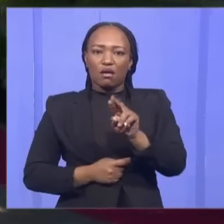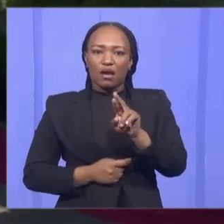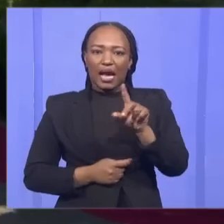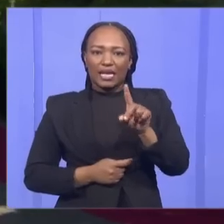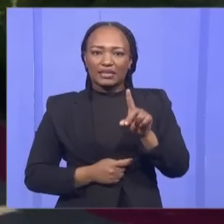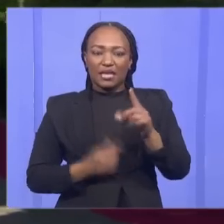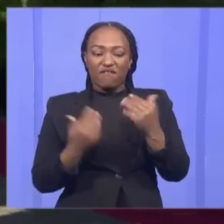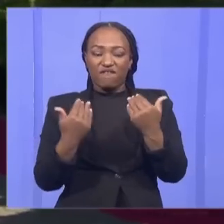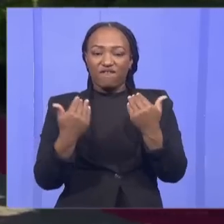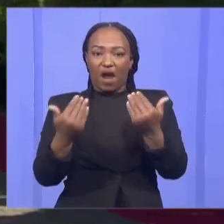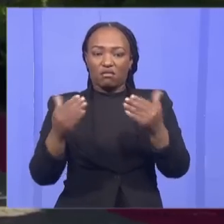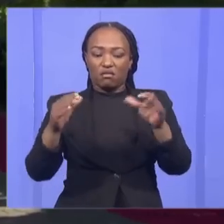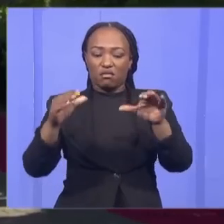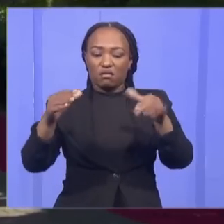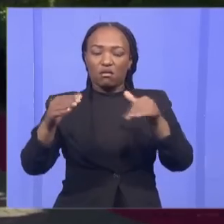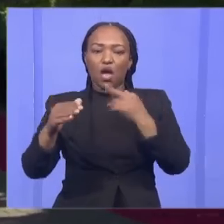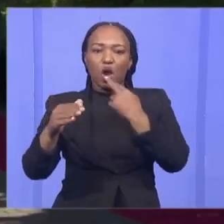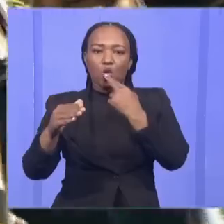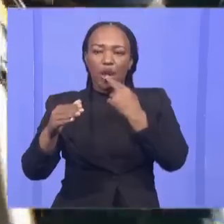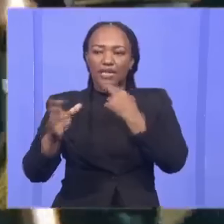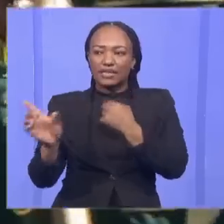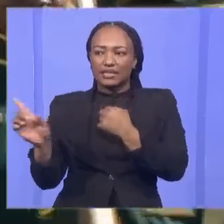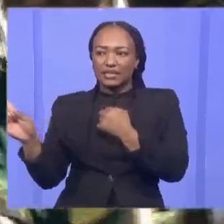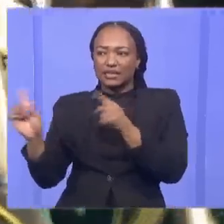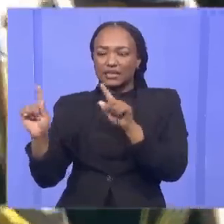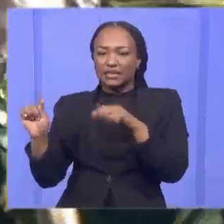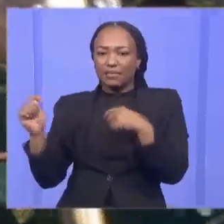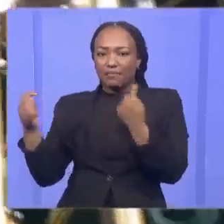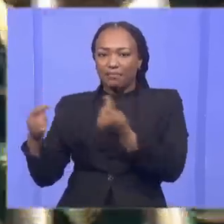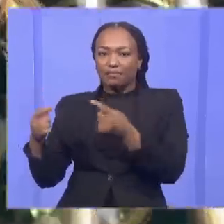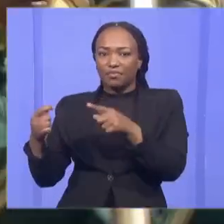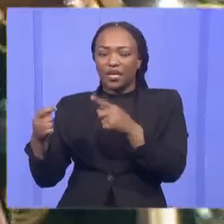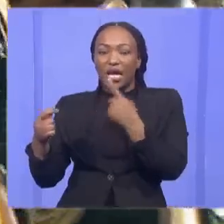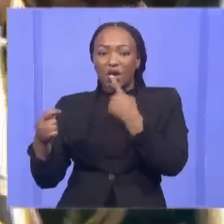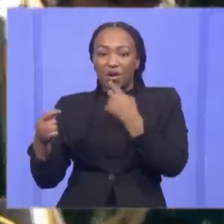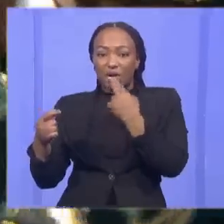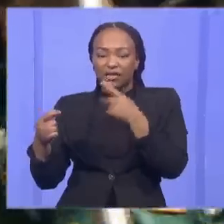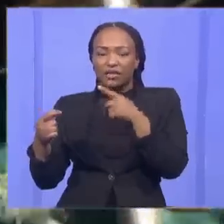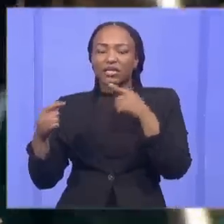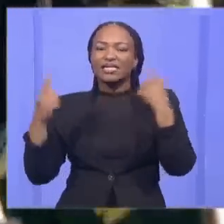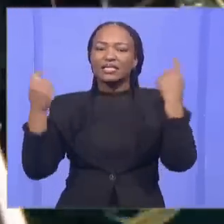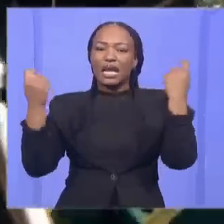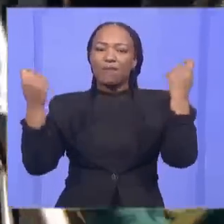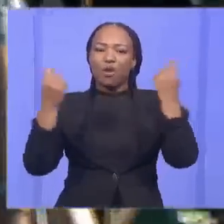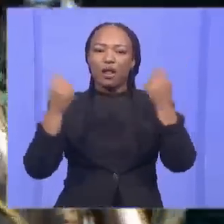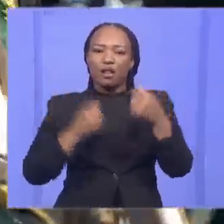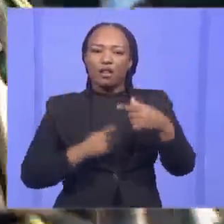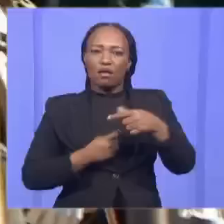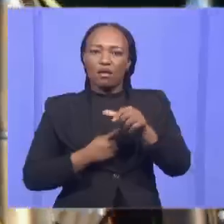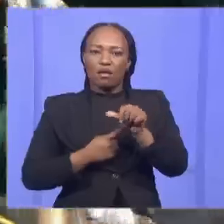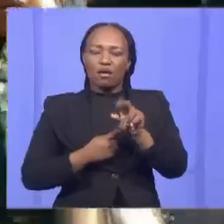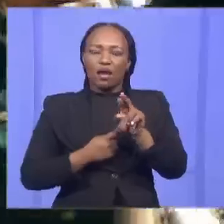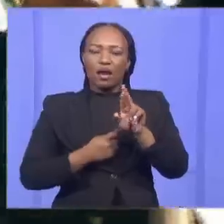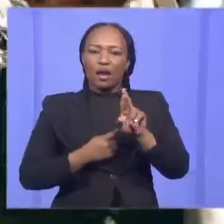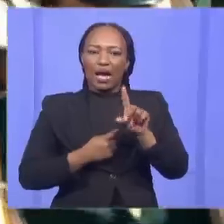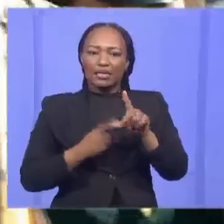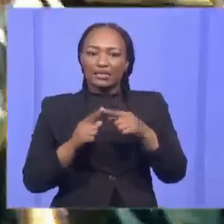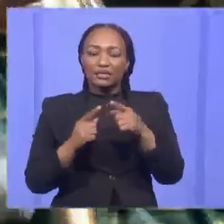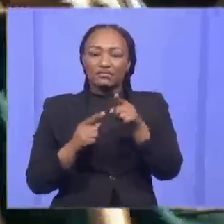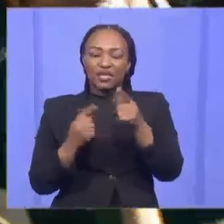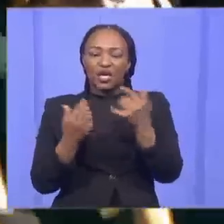band, the National Ceremonial Guard band, wearing red. Now, the green is the National Ceremonial Guard.